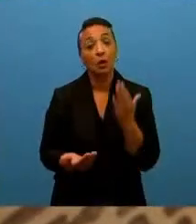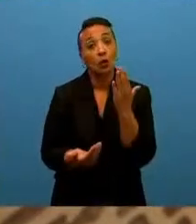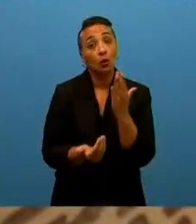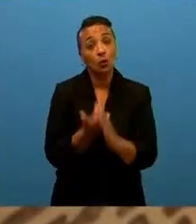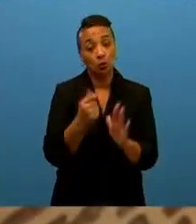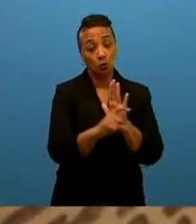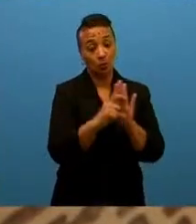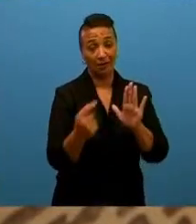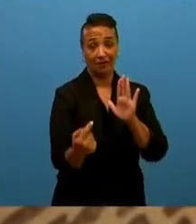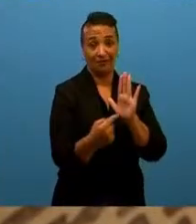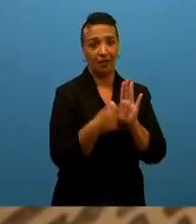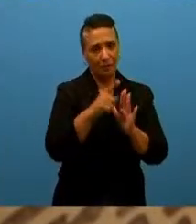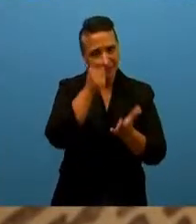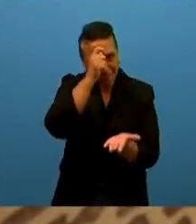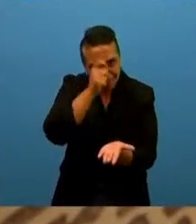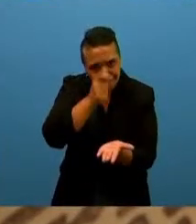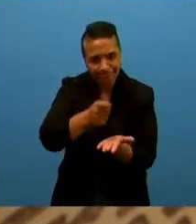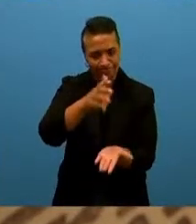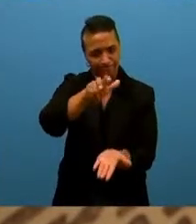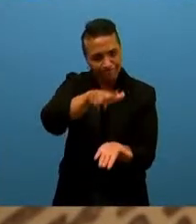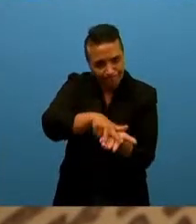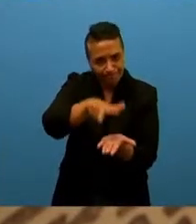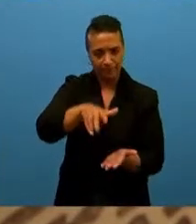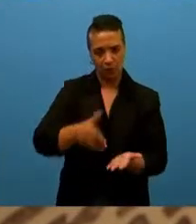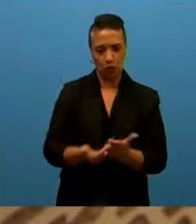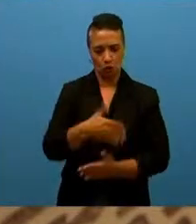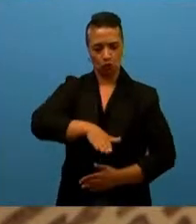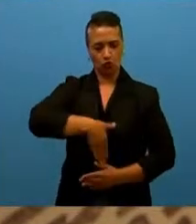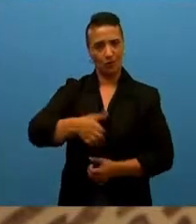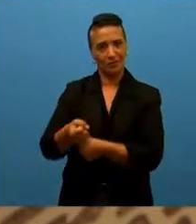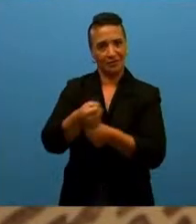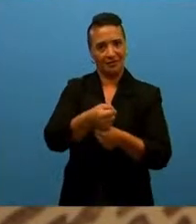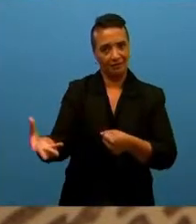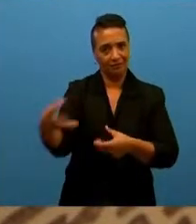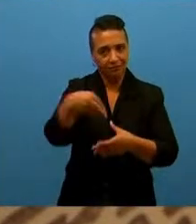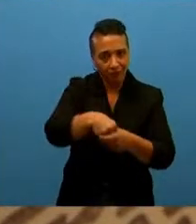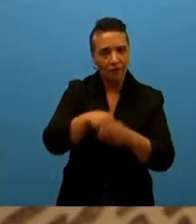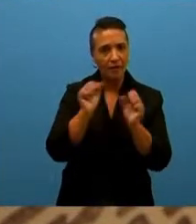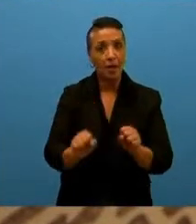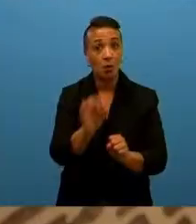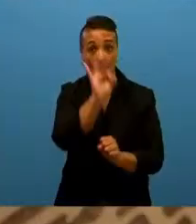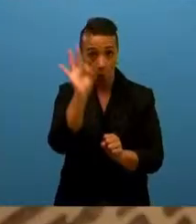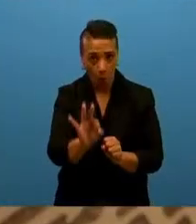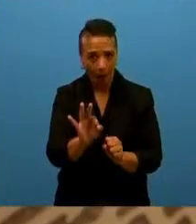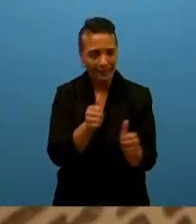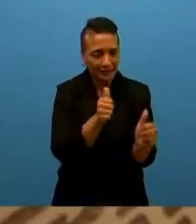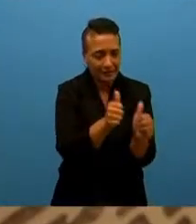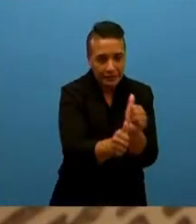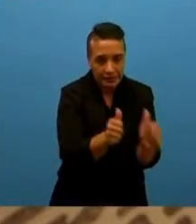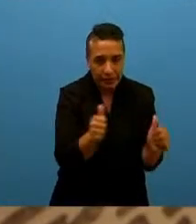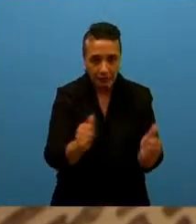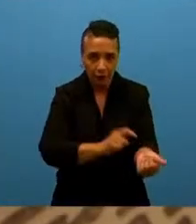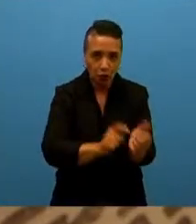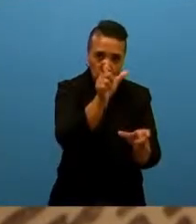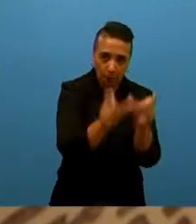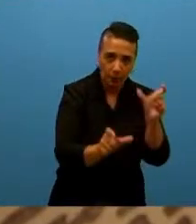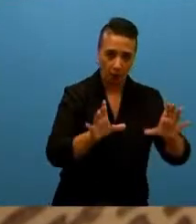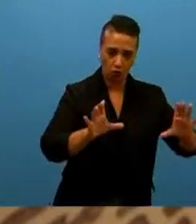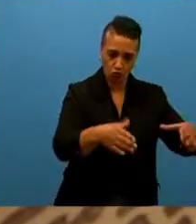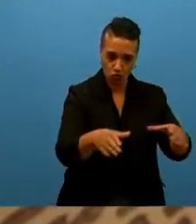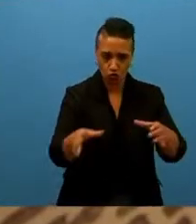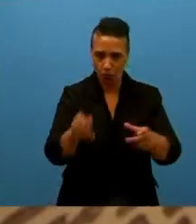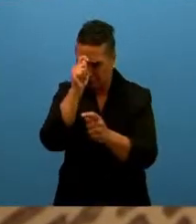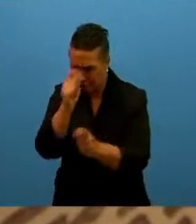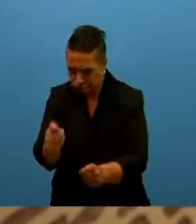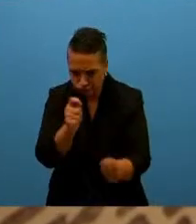independent accreditation mechanism to determine the eligibility of Indigenous peoples, tribes, and nations for the new